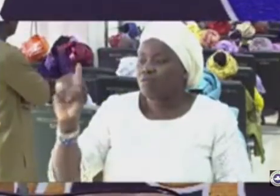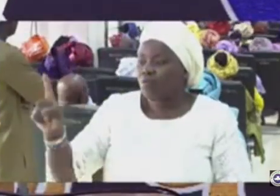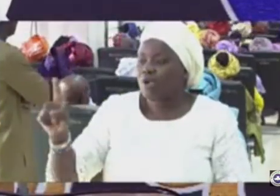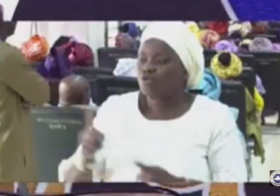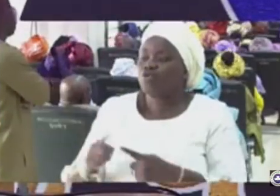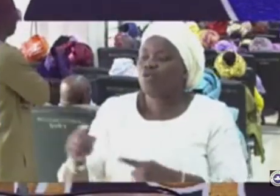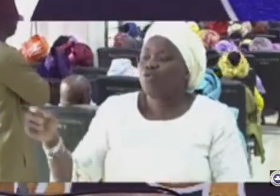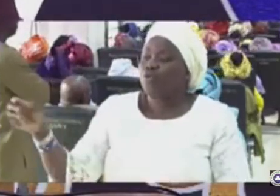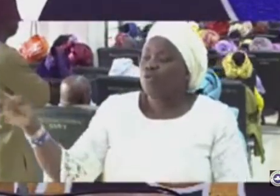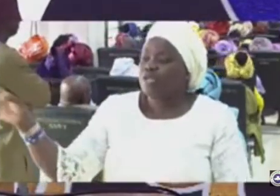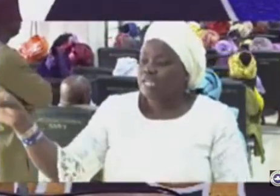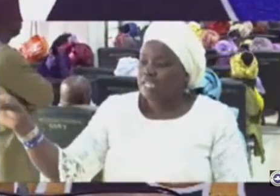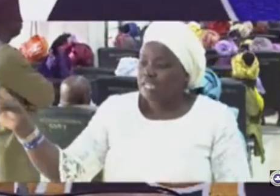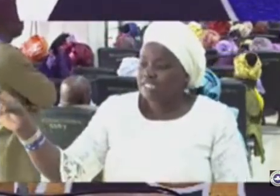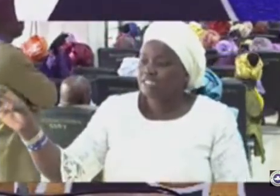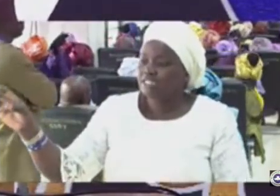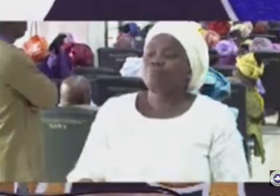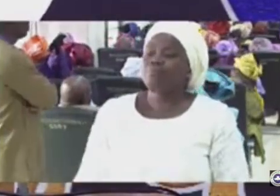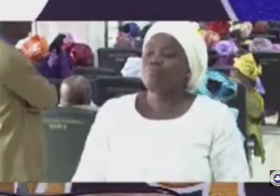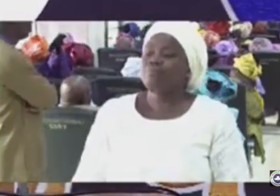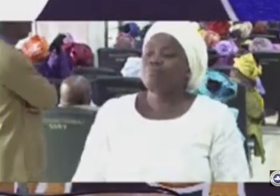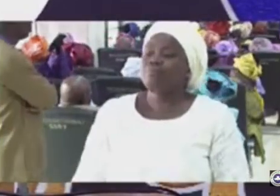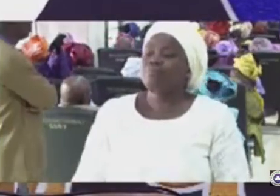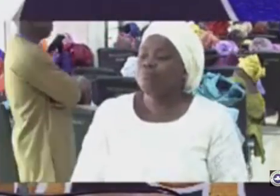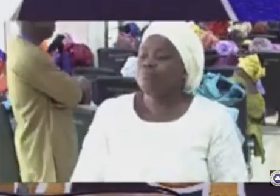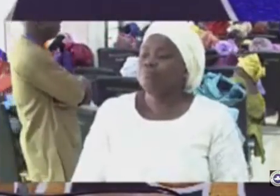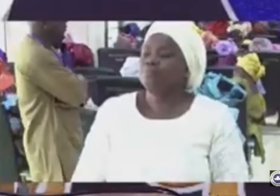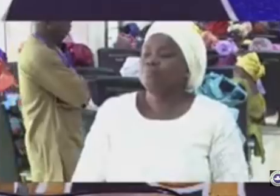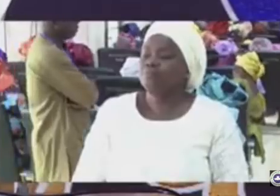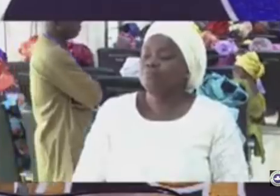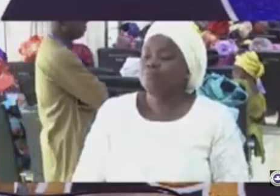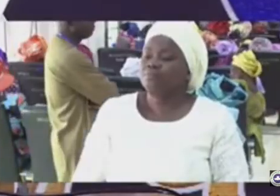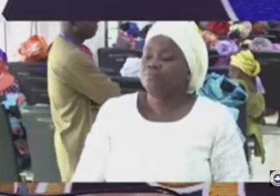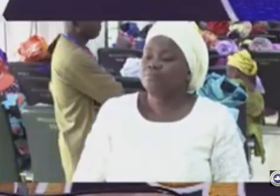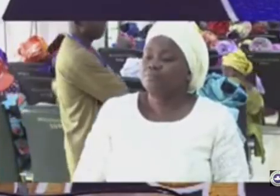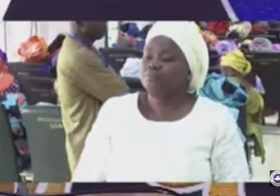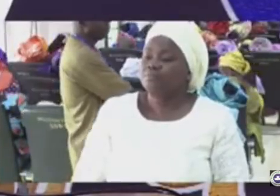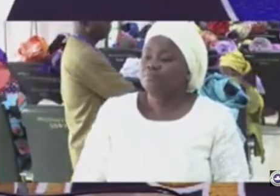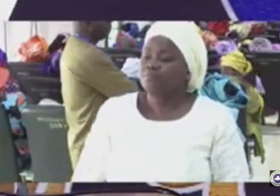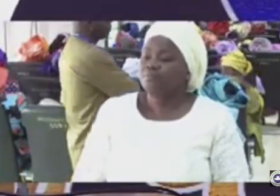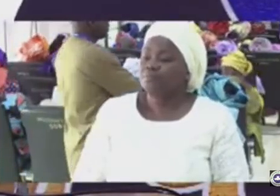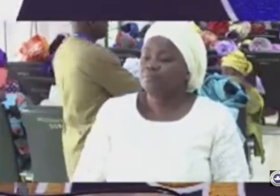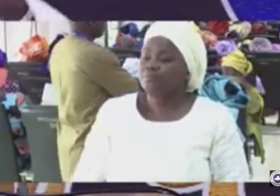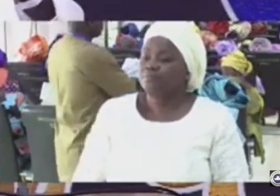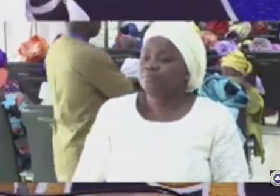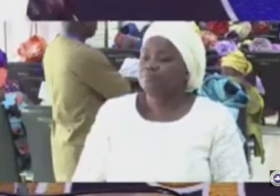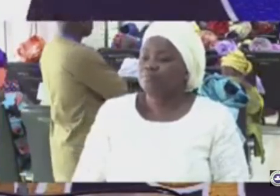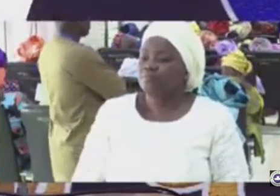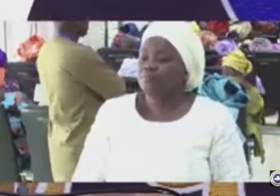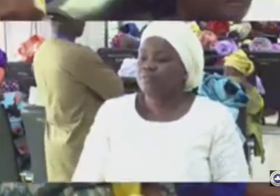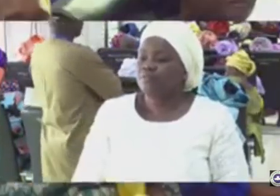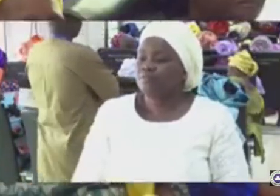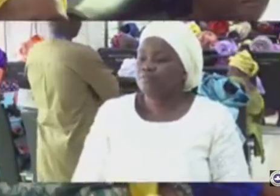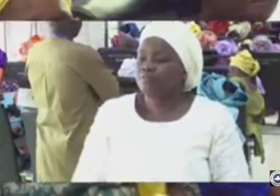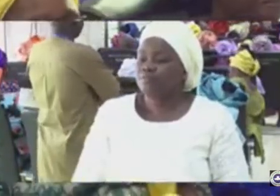that wills, nor of him that runs, but of God that shows